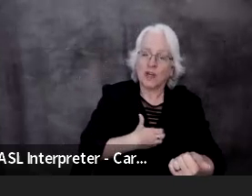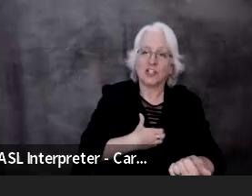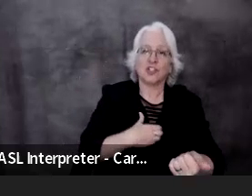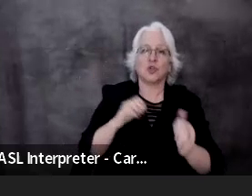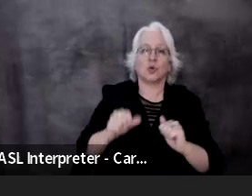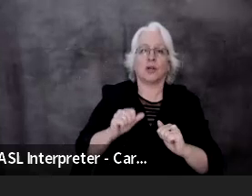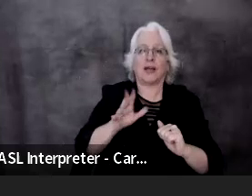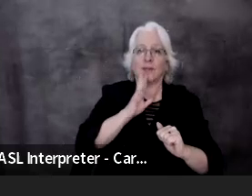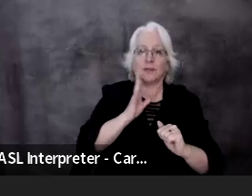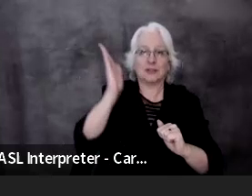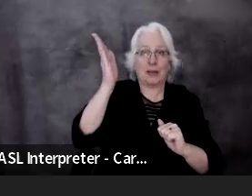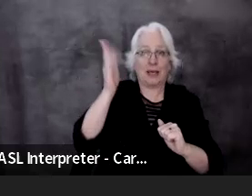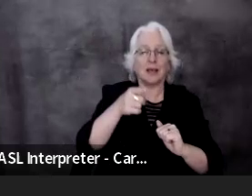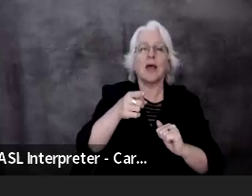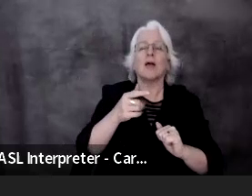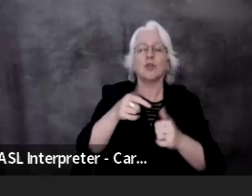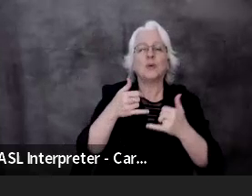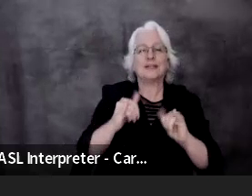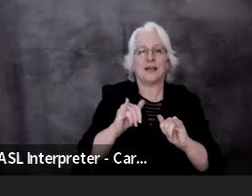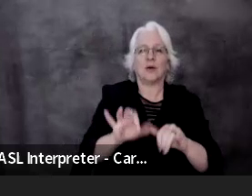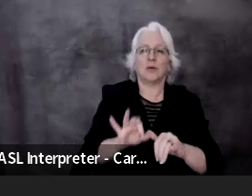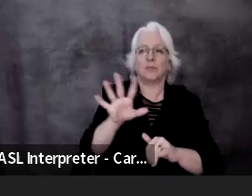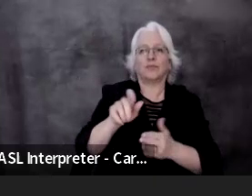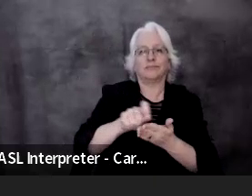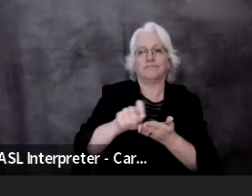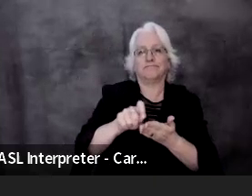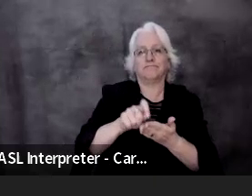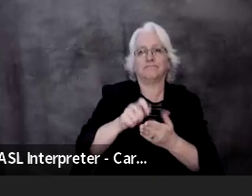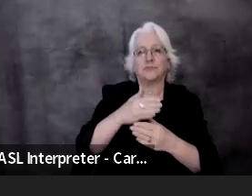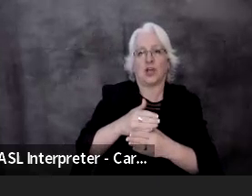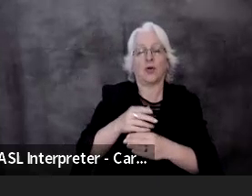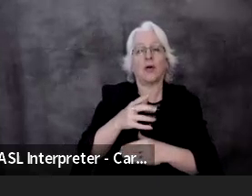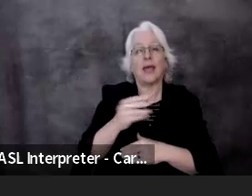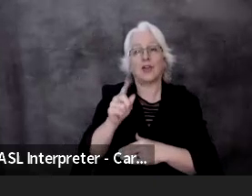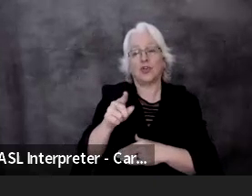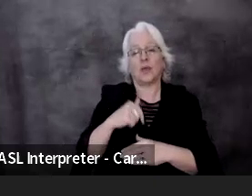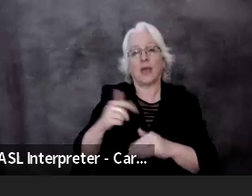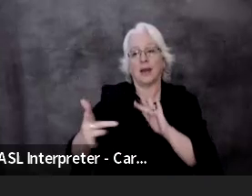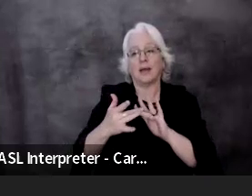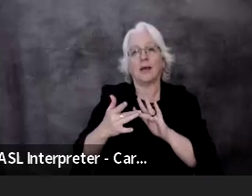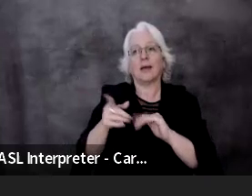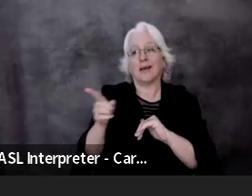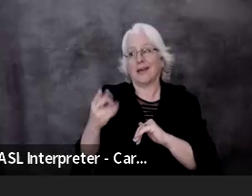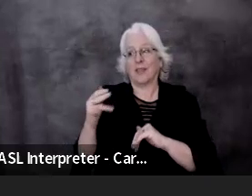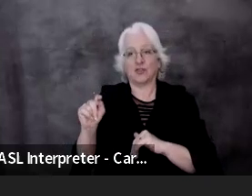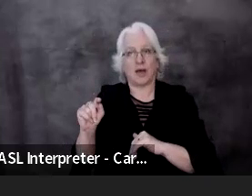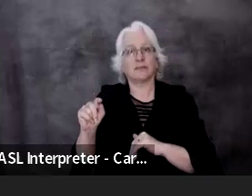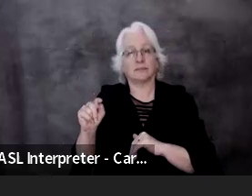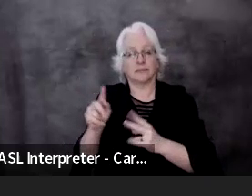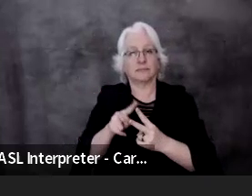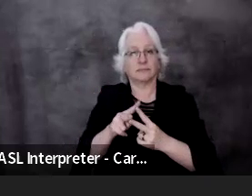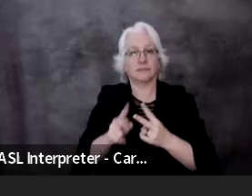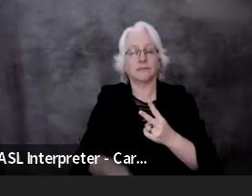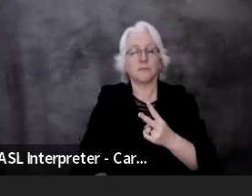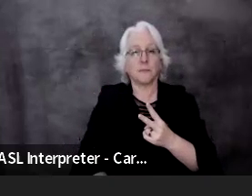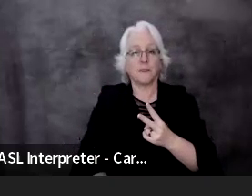your comments, there is a way for you to provide written comments, and you are also welcome to message us in the chat.